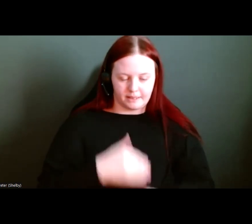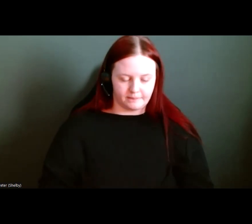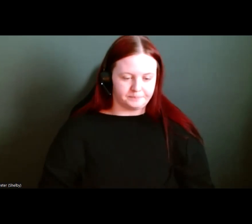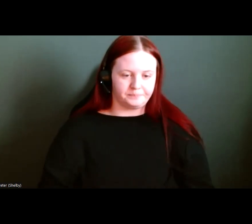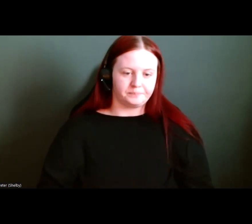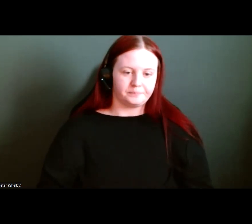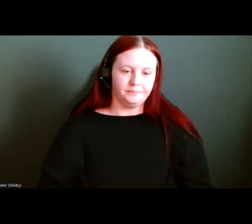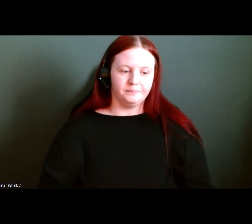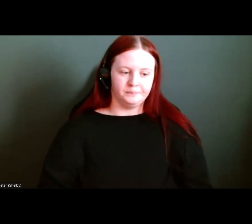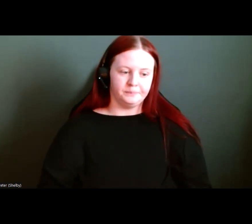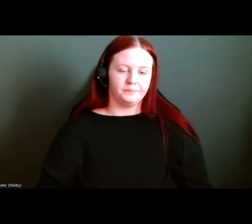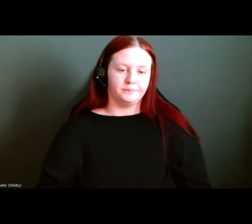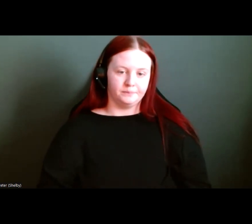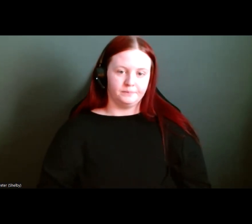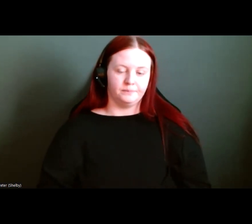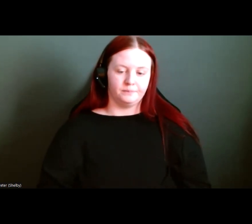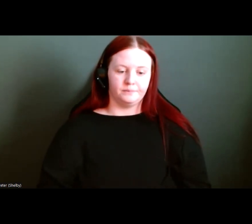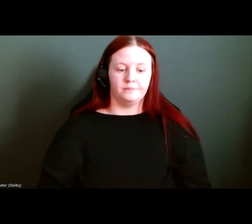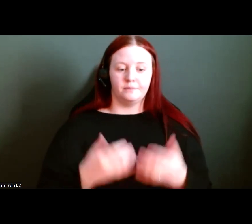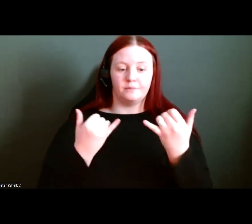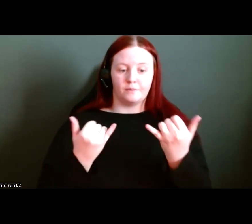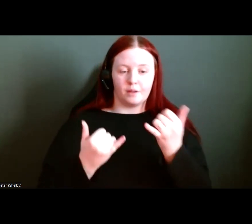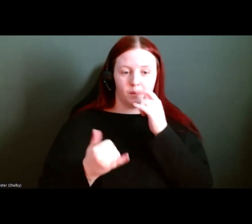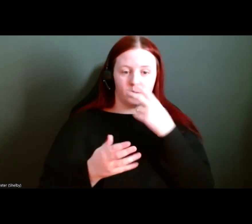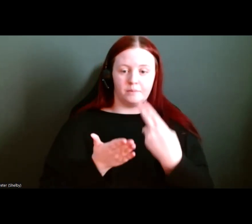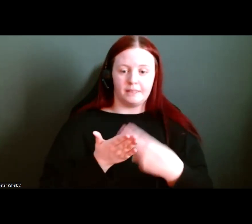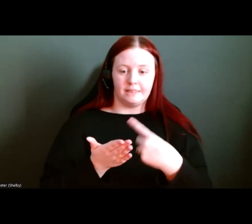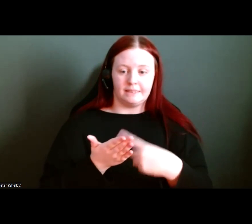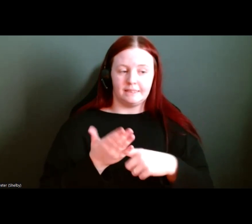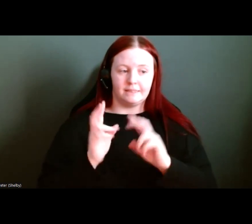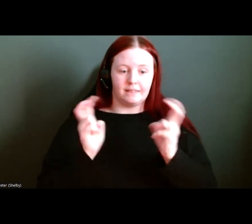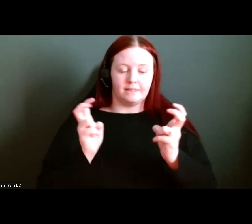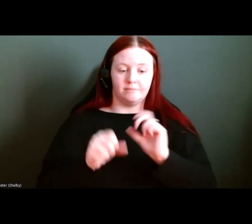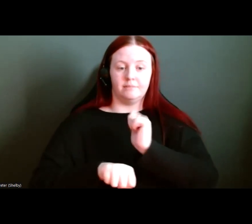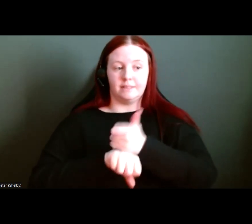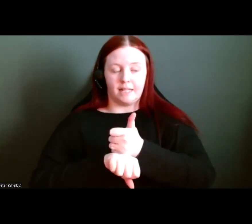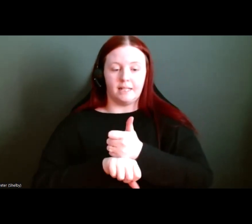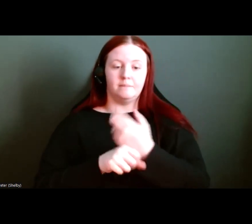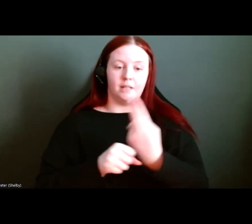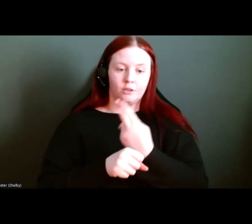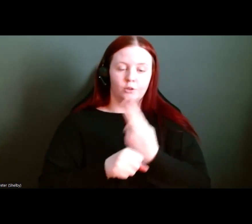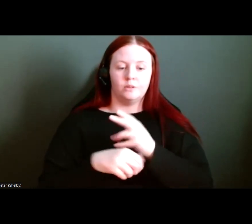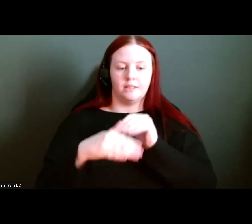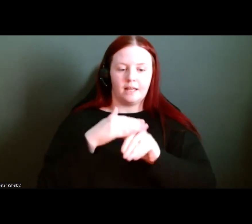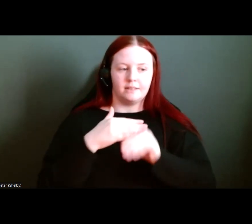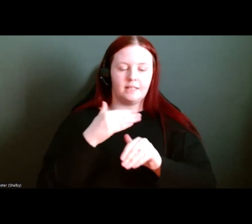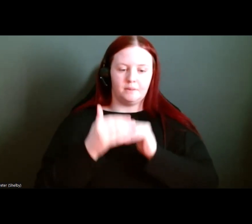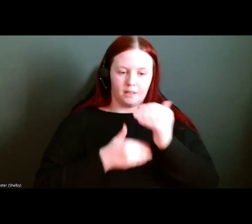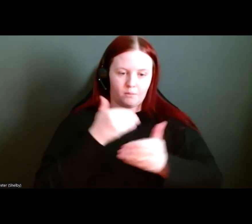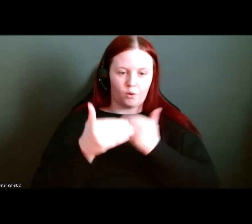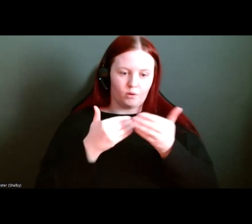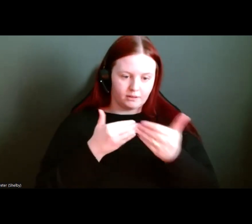We're here today to talk about implementing and measuring accessibility progress. Ensuring accessibility